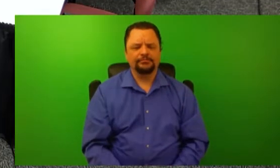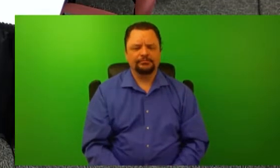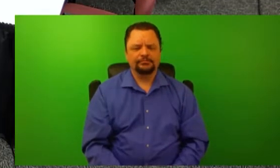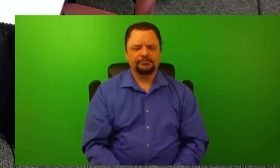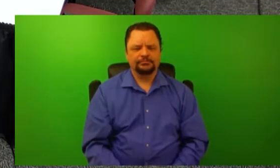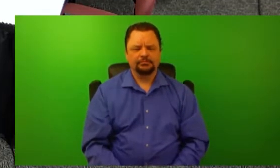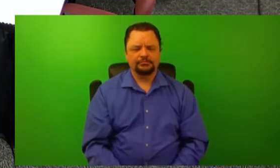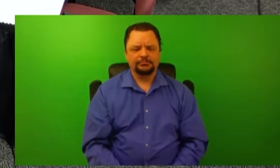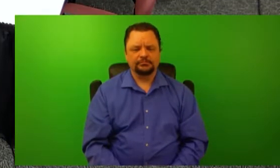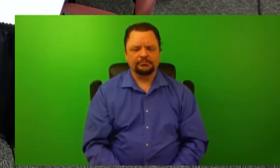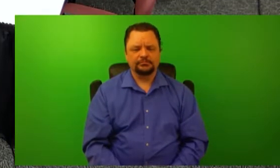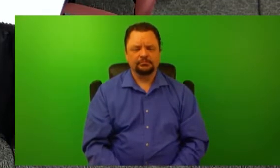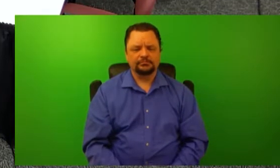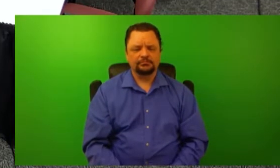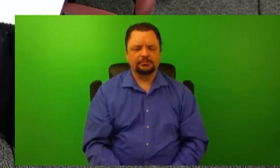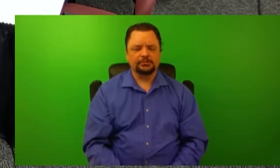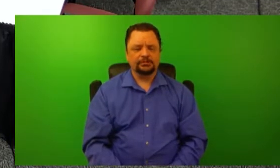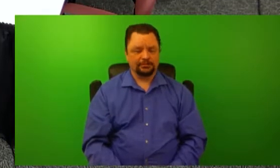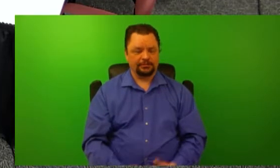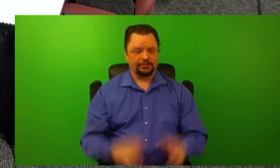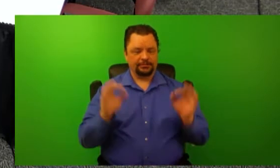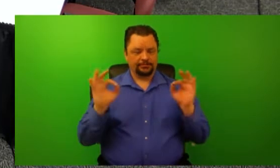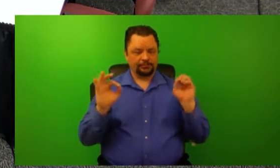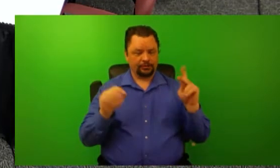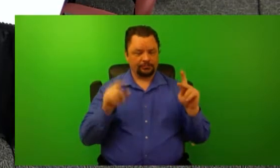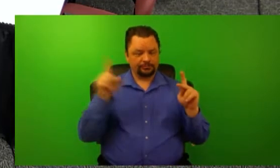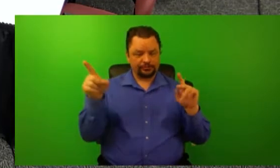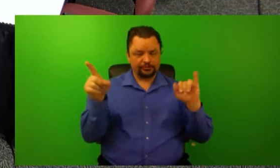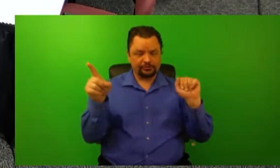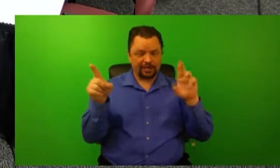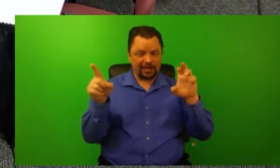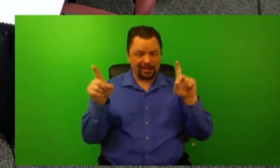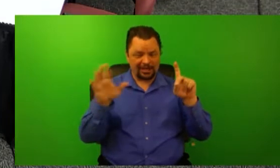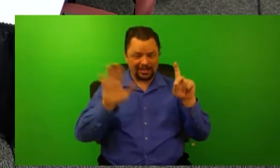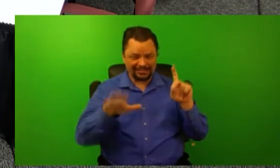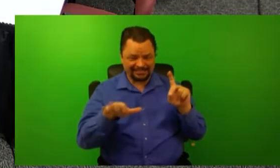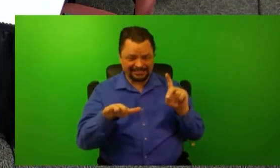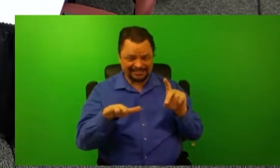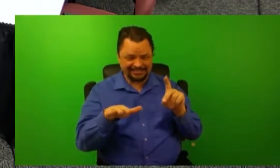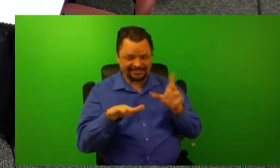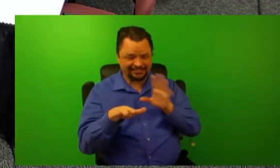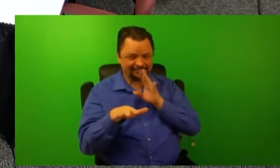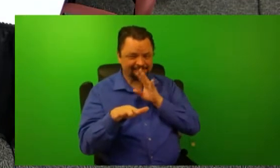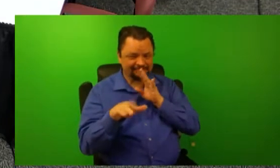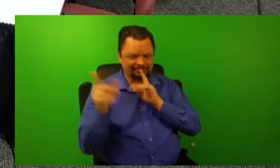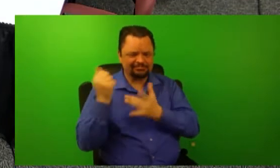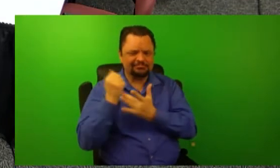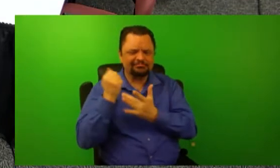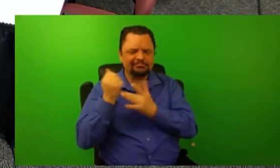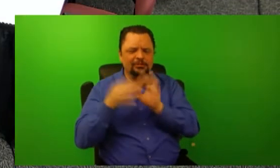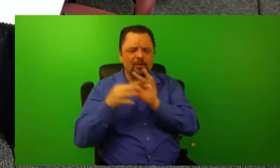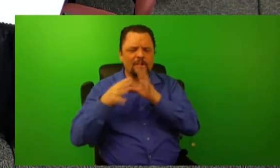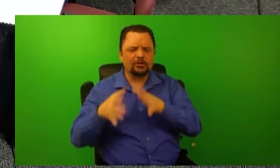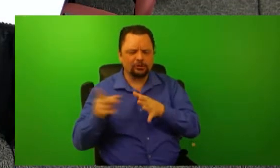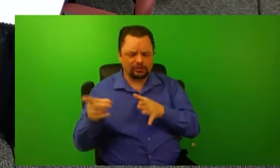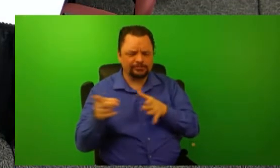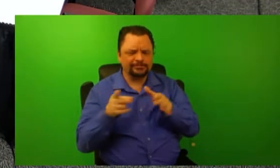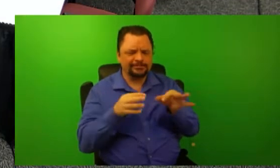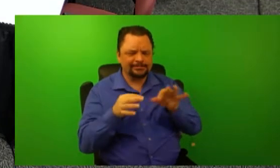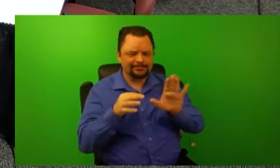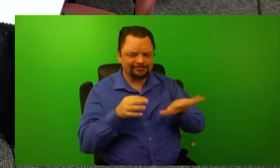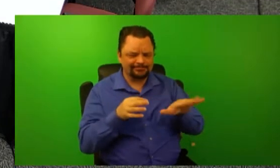All right, I think I'm sure it's going to come up later, but I'm very happy and pleased with all the great work being done and